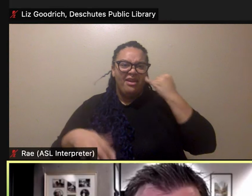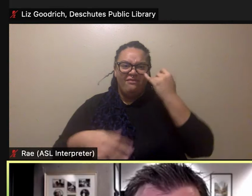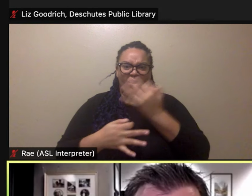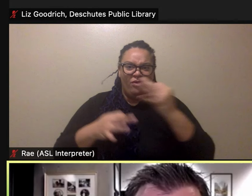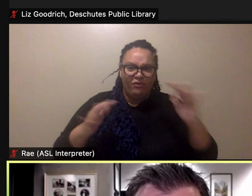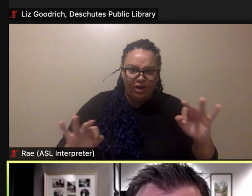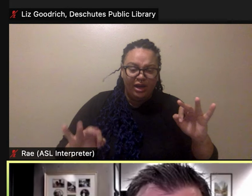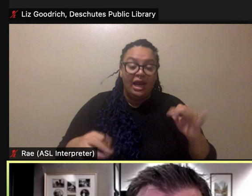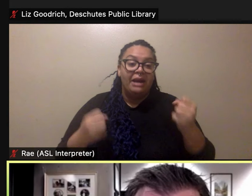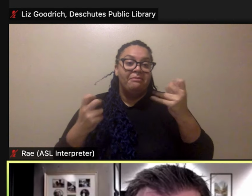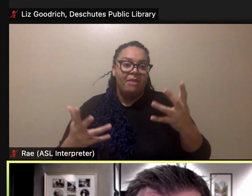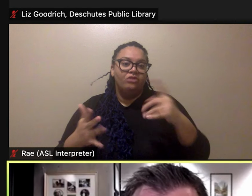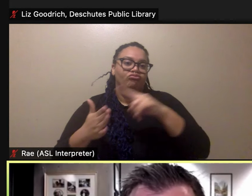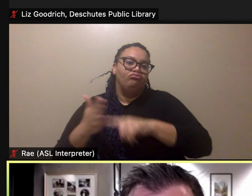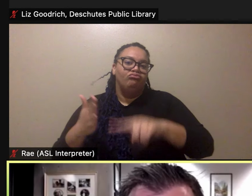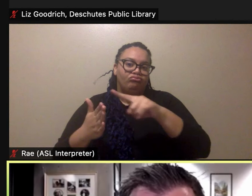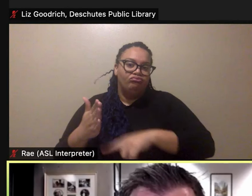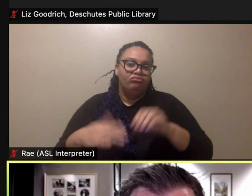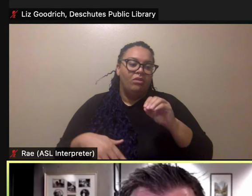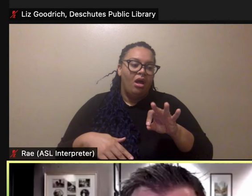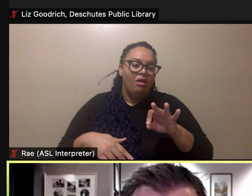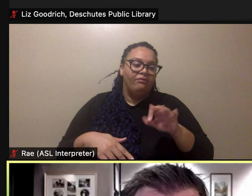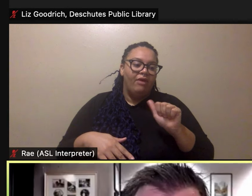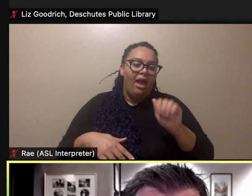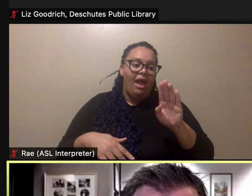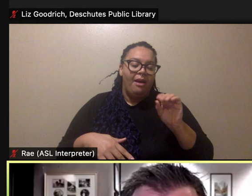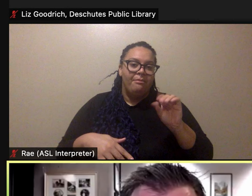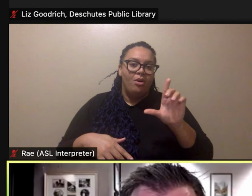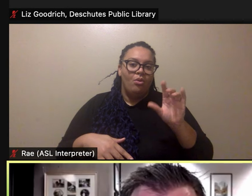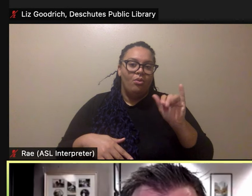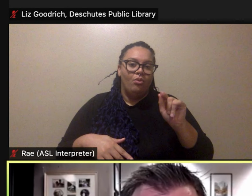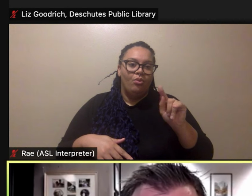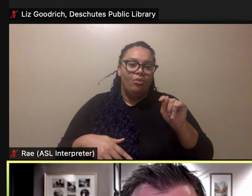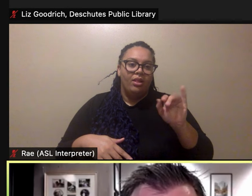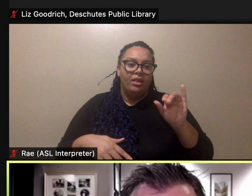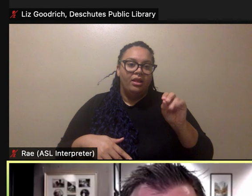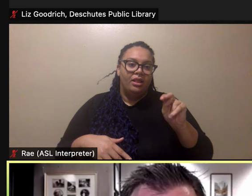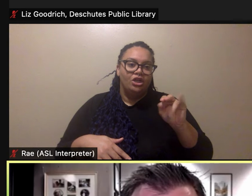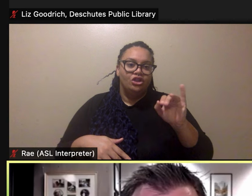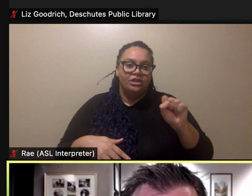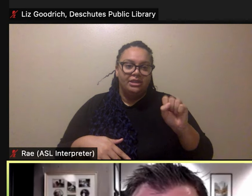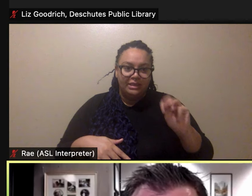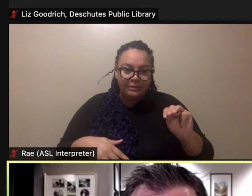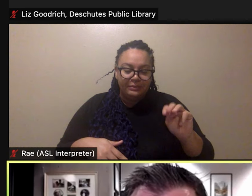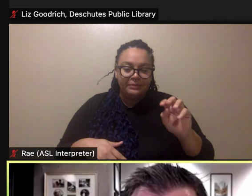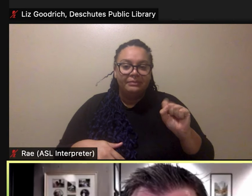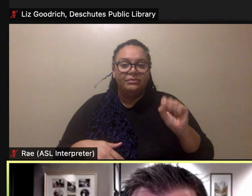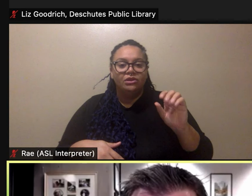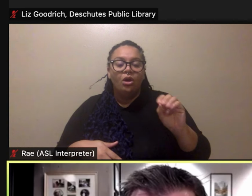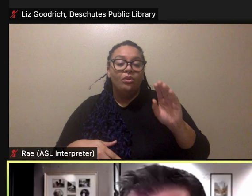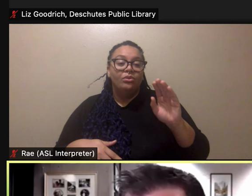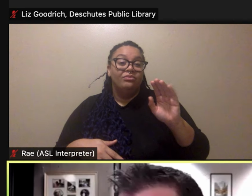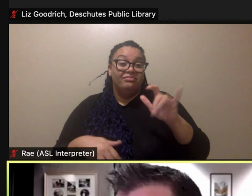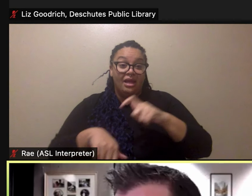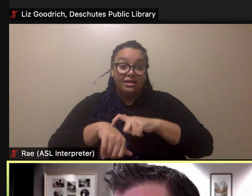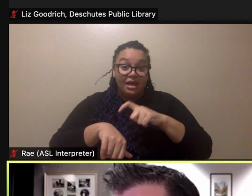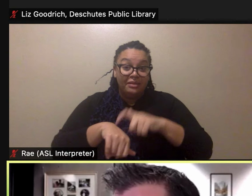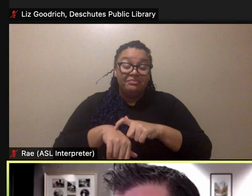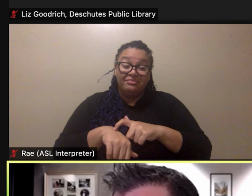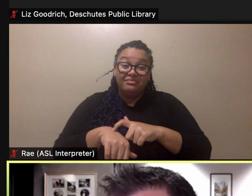And a lot of criticism of abolitionism, which was growing by the mid-19th century. In reality, slavery was brutal.